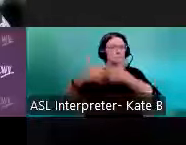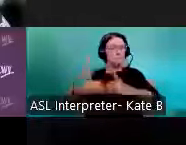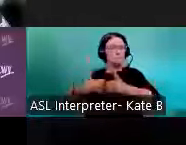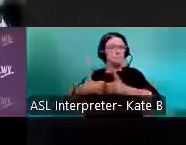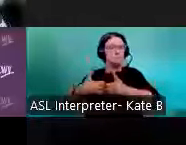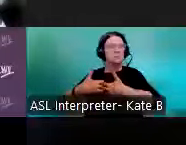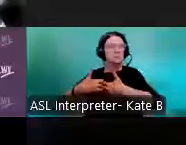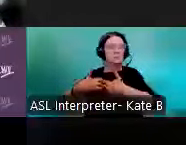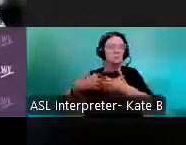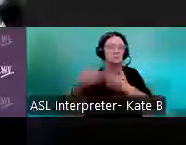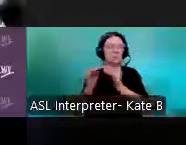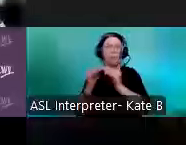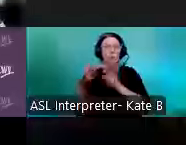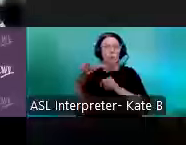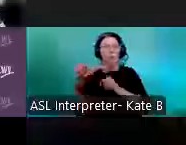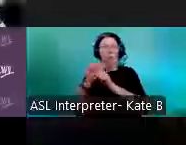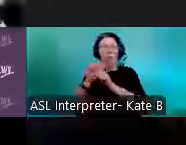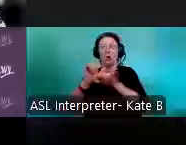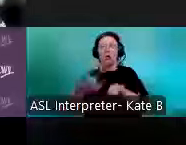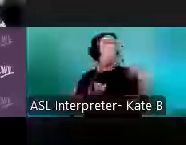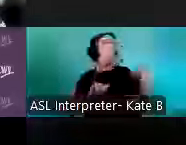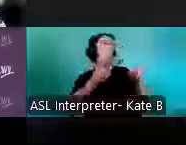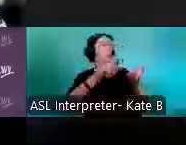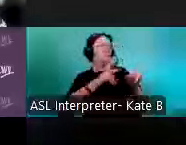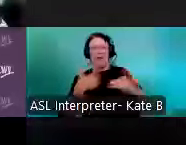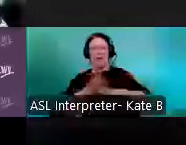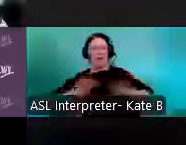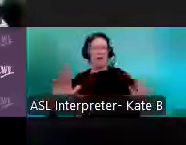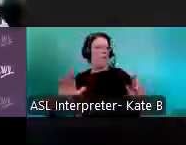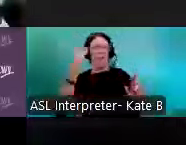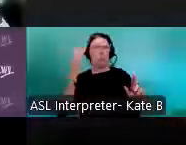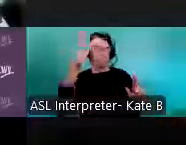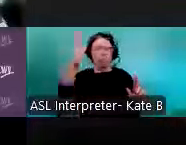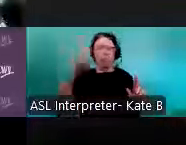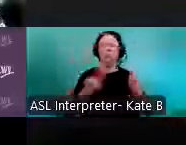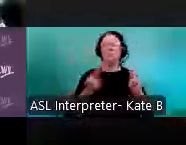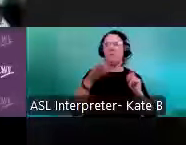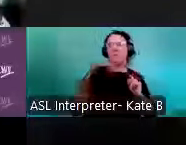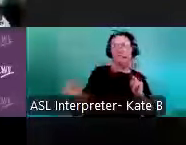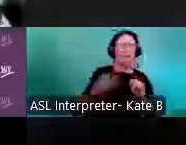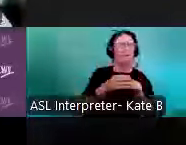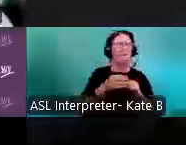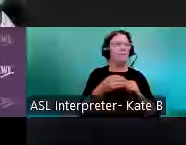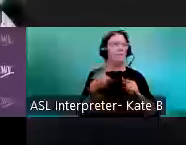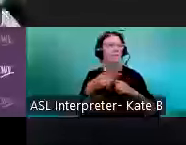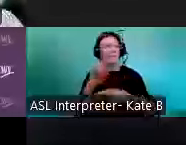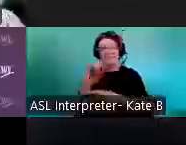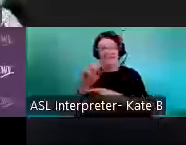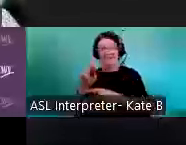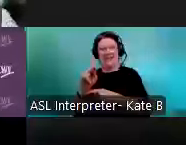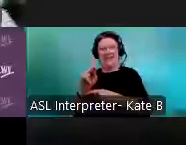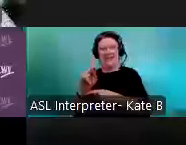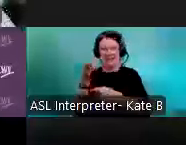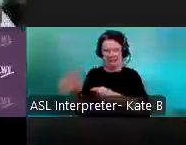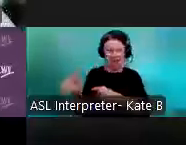more poll workers are going to promote it. It will be ready. There will be ink in it, all those kinds of things. Poll workers will